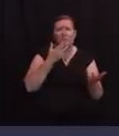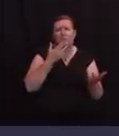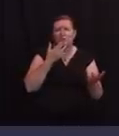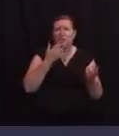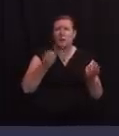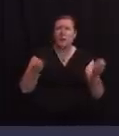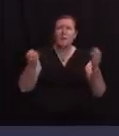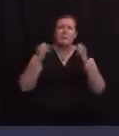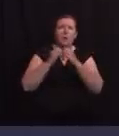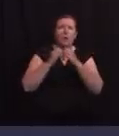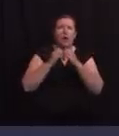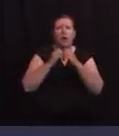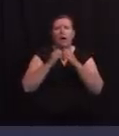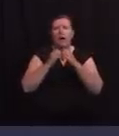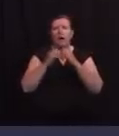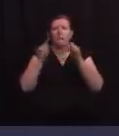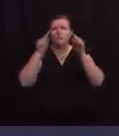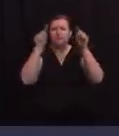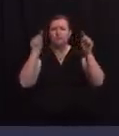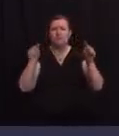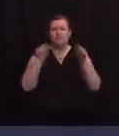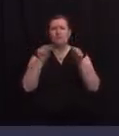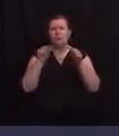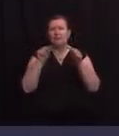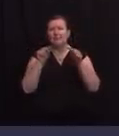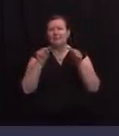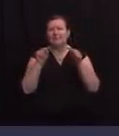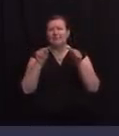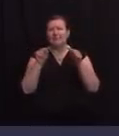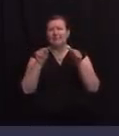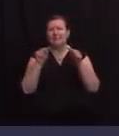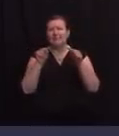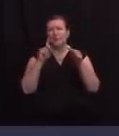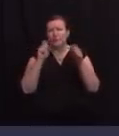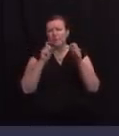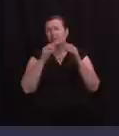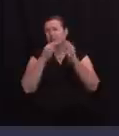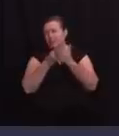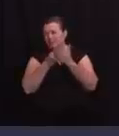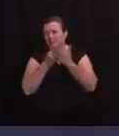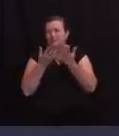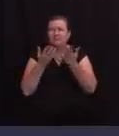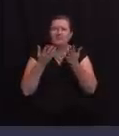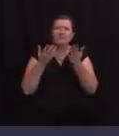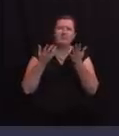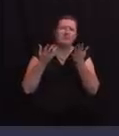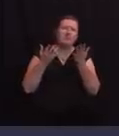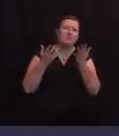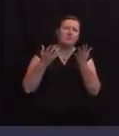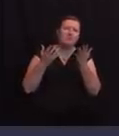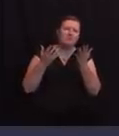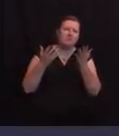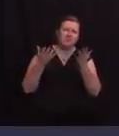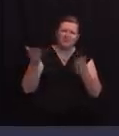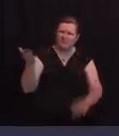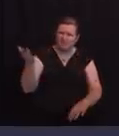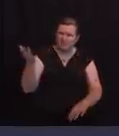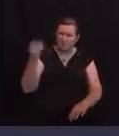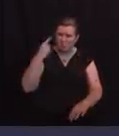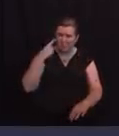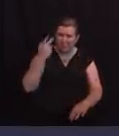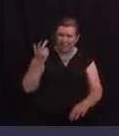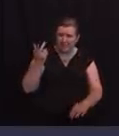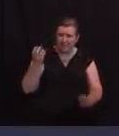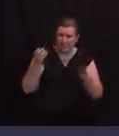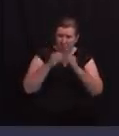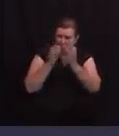disclosures. That also hasn't happened. So do you, I'm wondering, believe that there's actually an appetite for any sort of pro-transparency